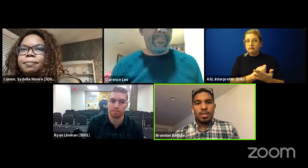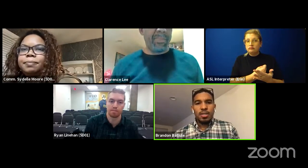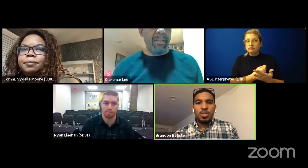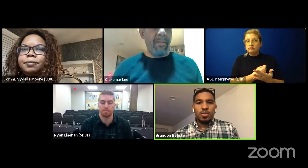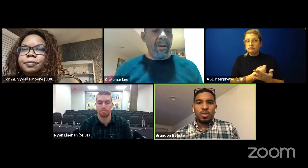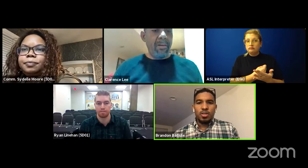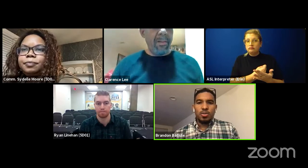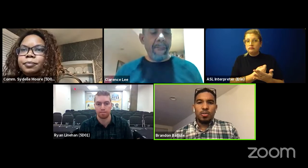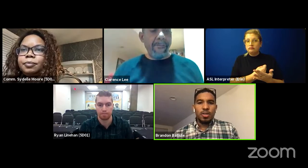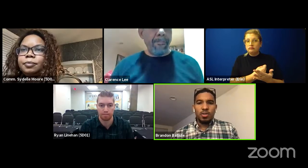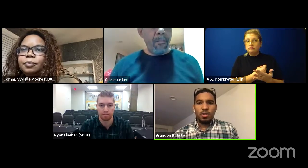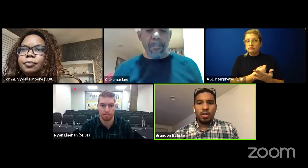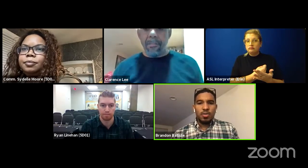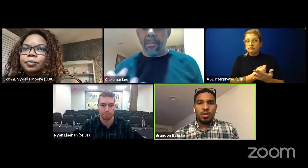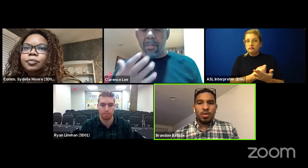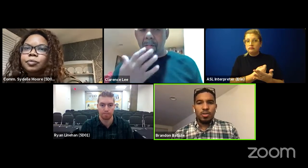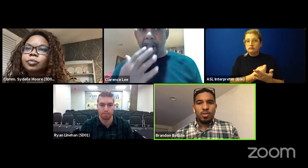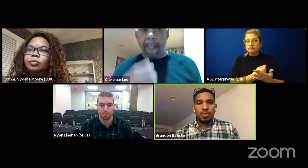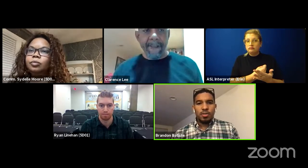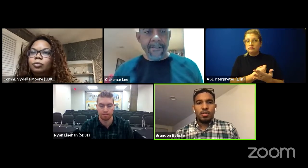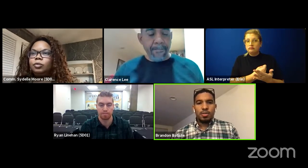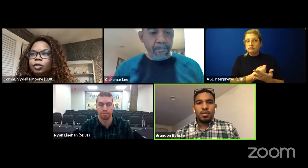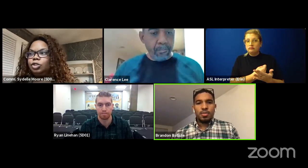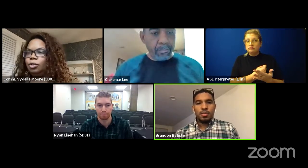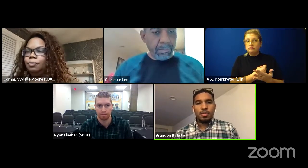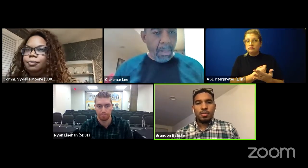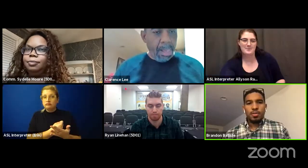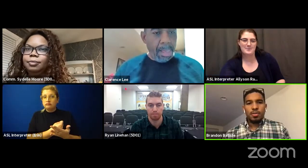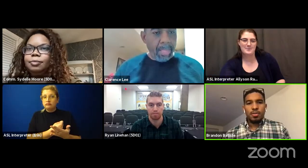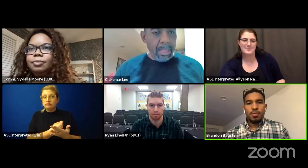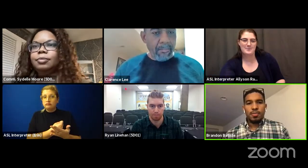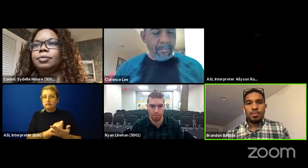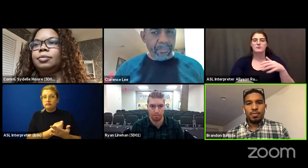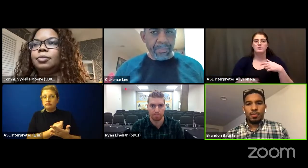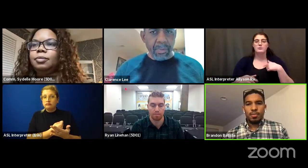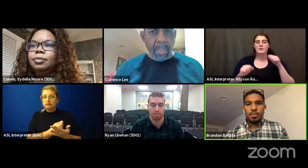Okay. And I can send you additional information on that as well. Sure.